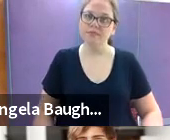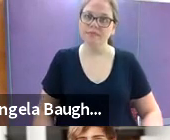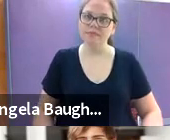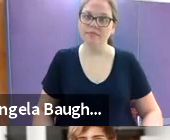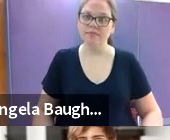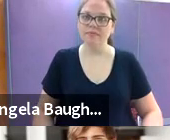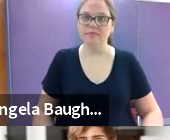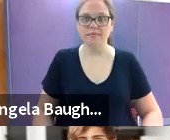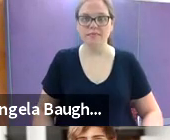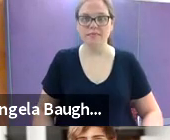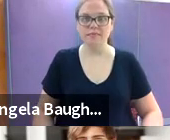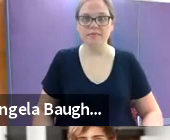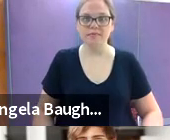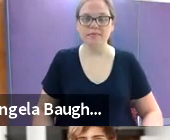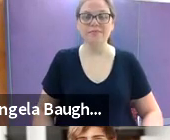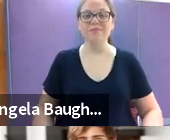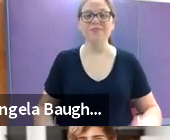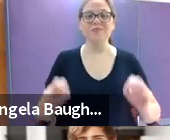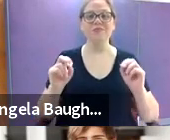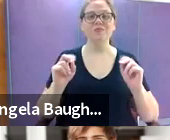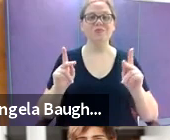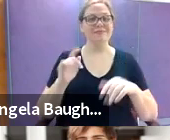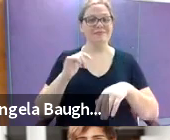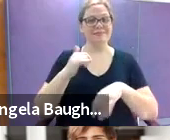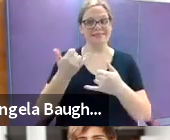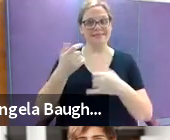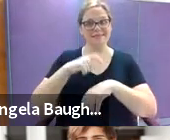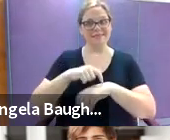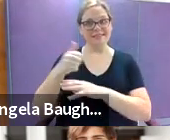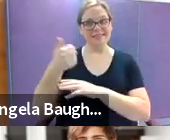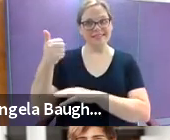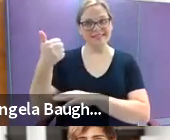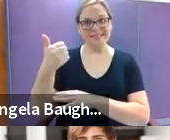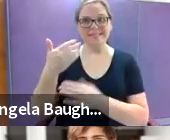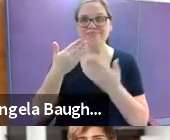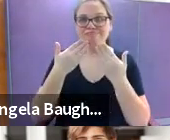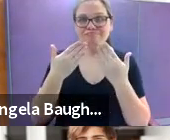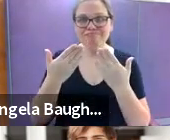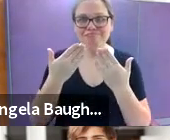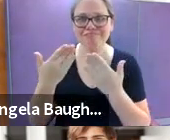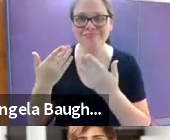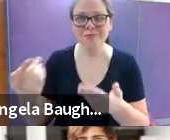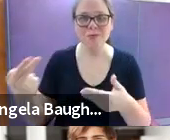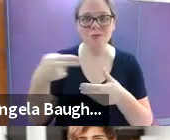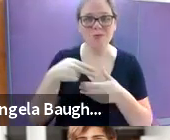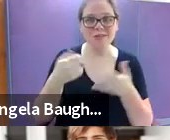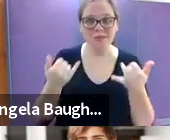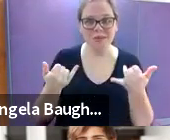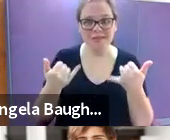Okay. All right, well, it is 10 o'clock, so thank you all for joining us today.